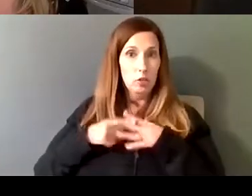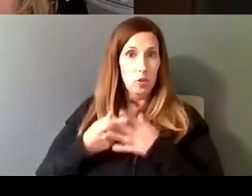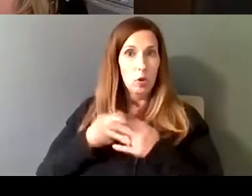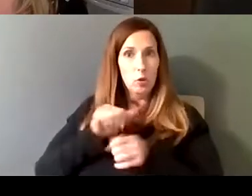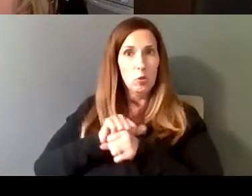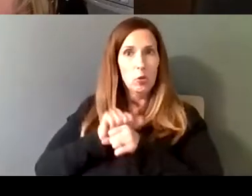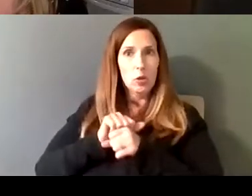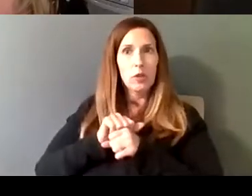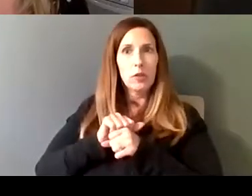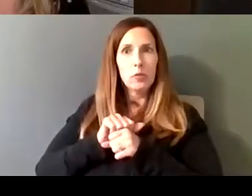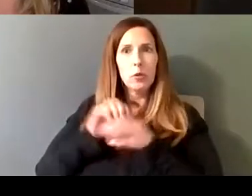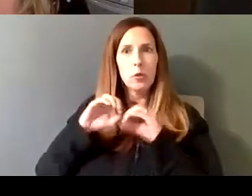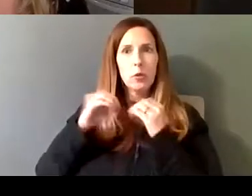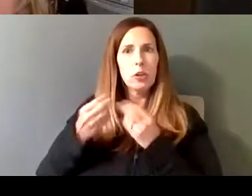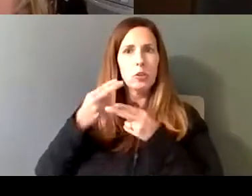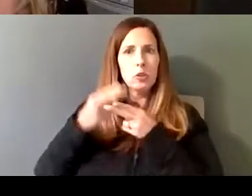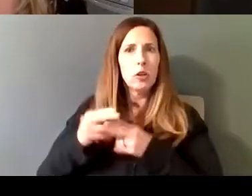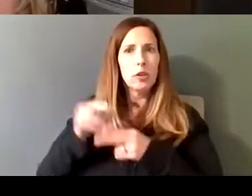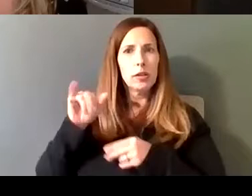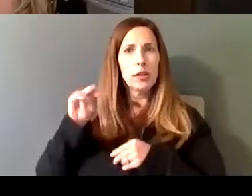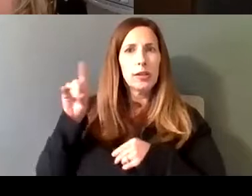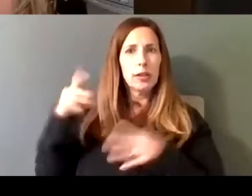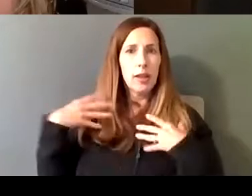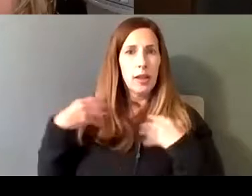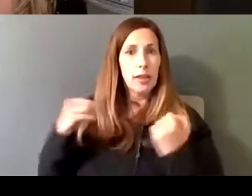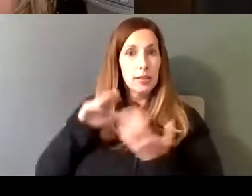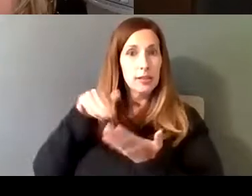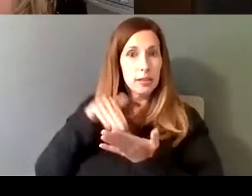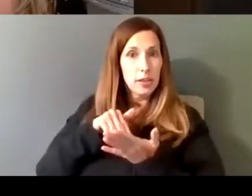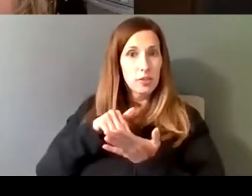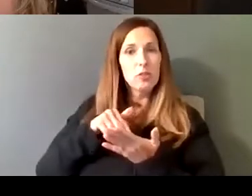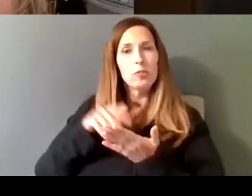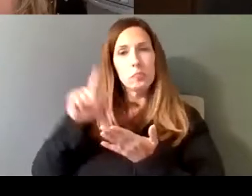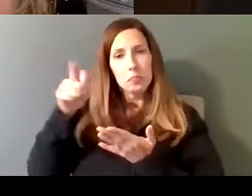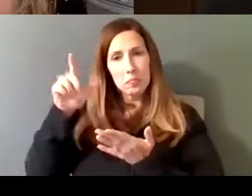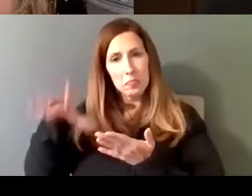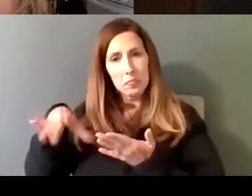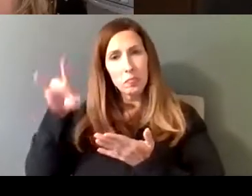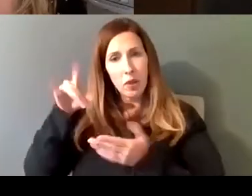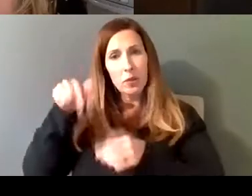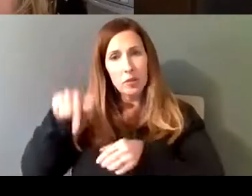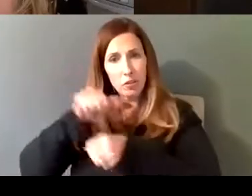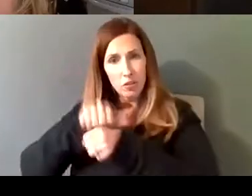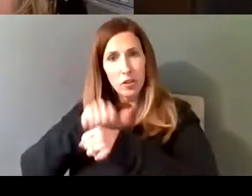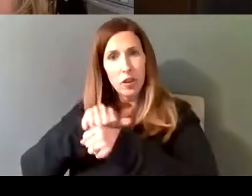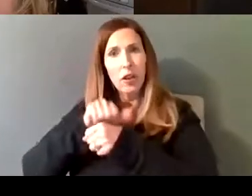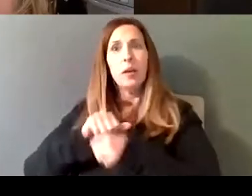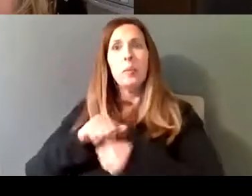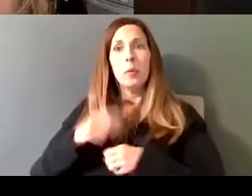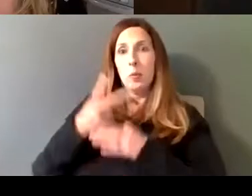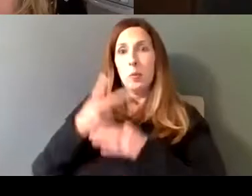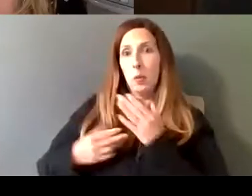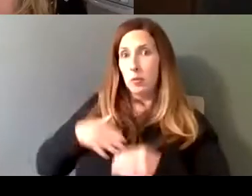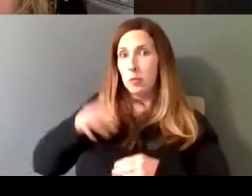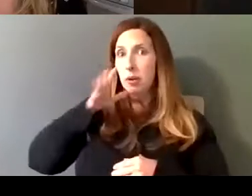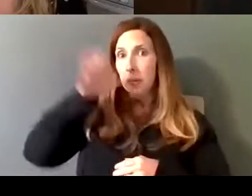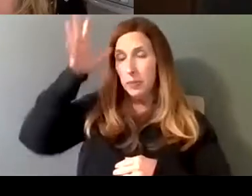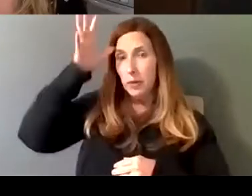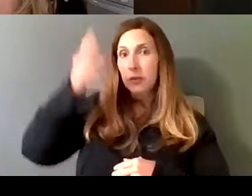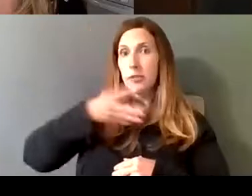Health Centers, and eventually I was able to find this job with the Immigrant Welcome Center. Both of my parents are immigrants